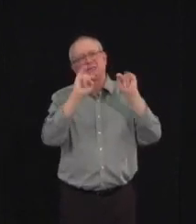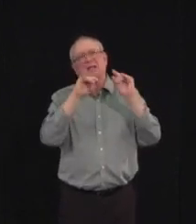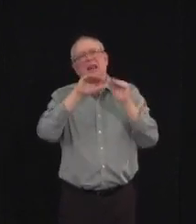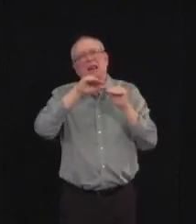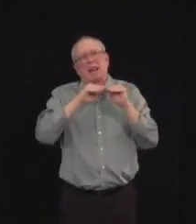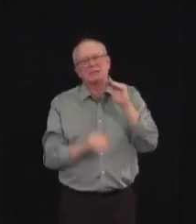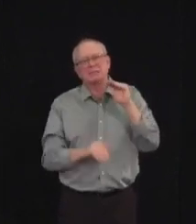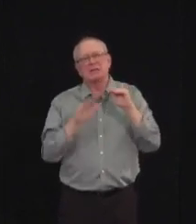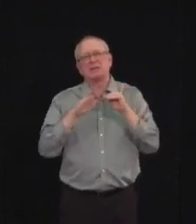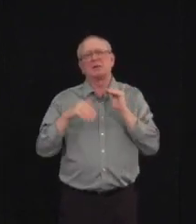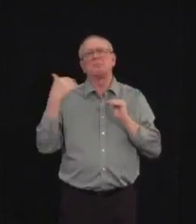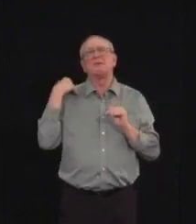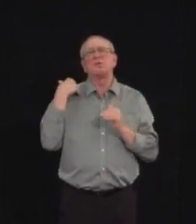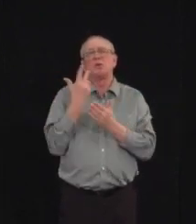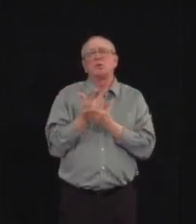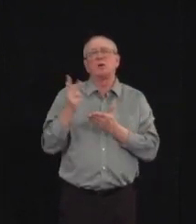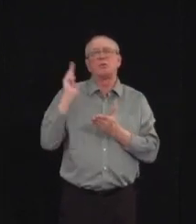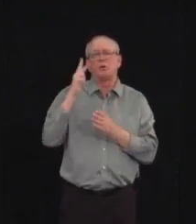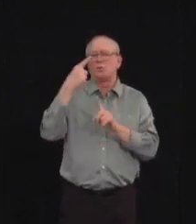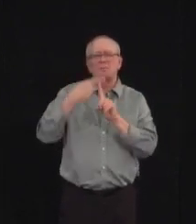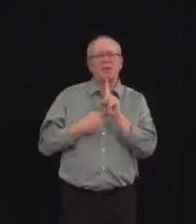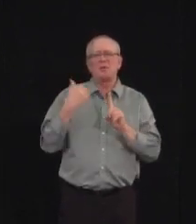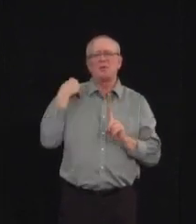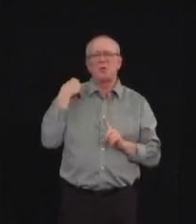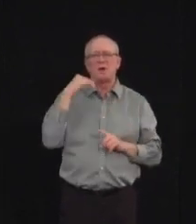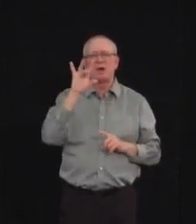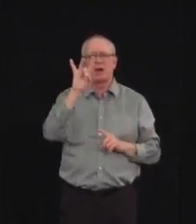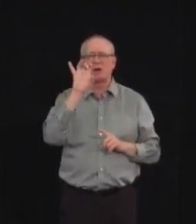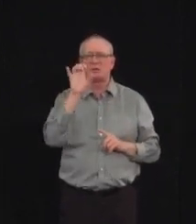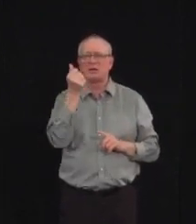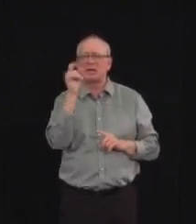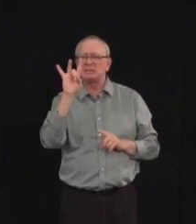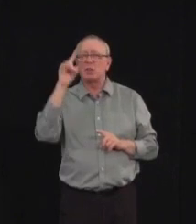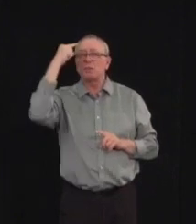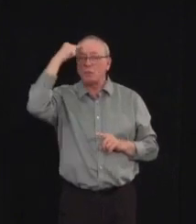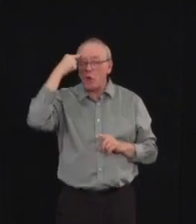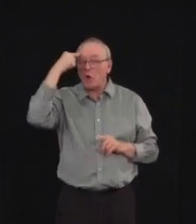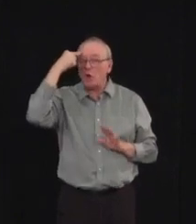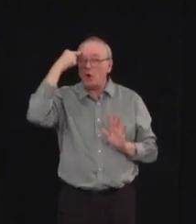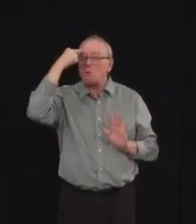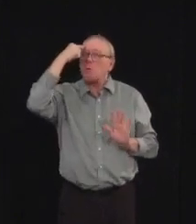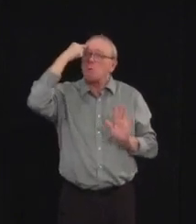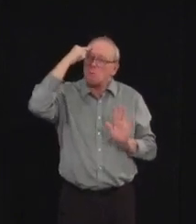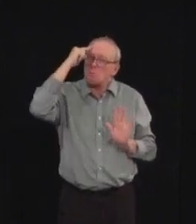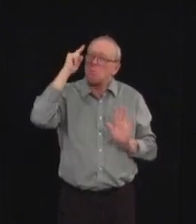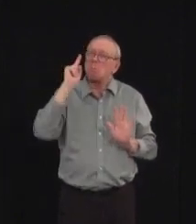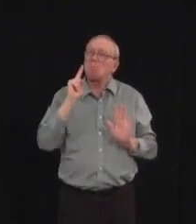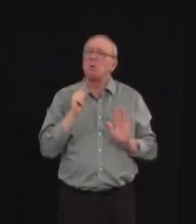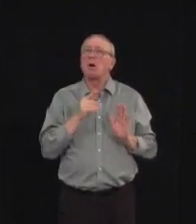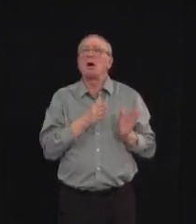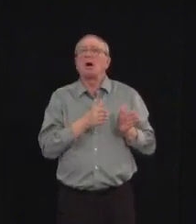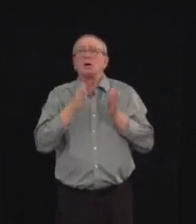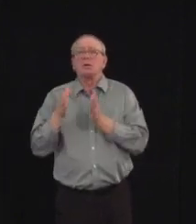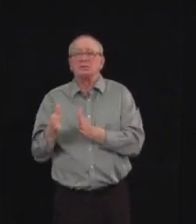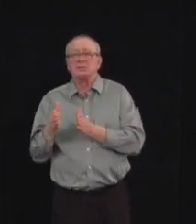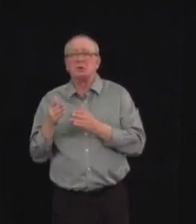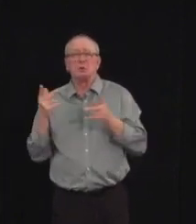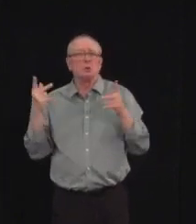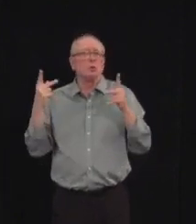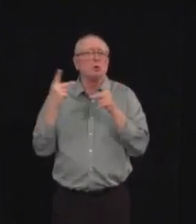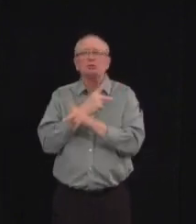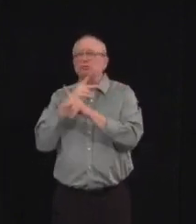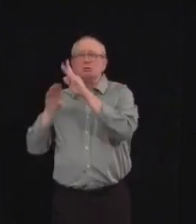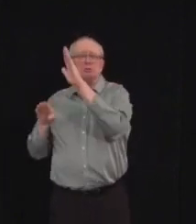818. The new elevated scenario now estimates 745 people will